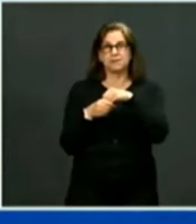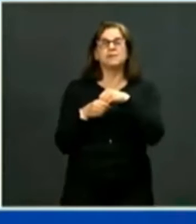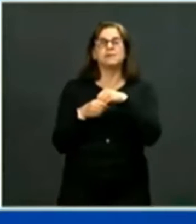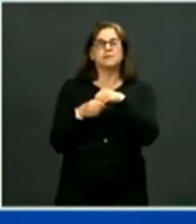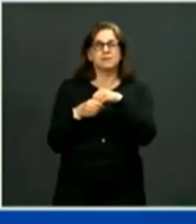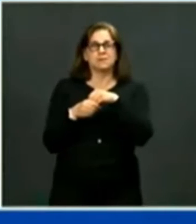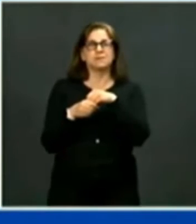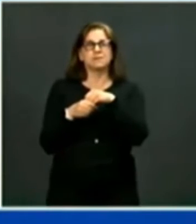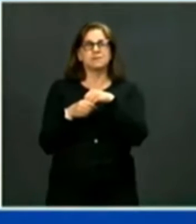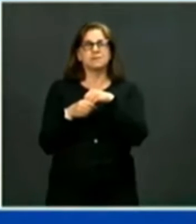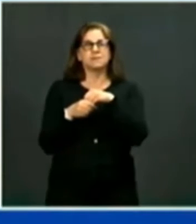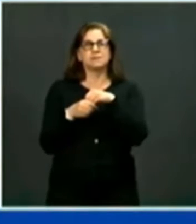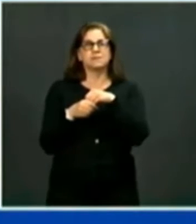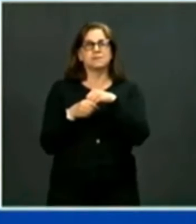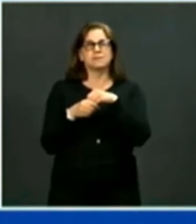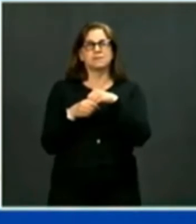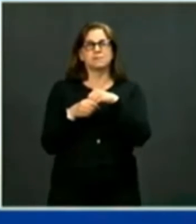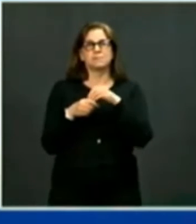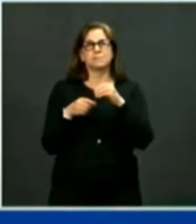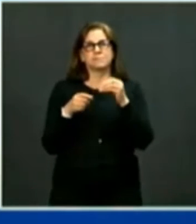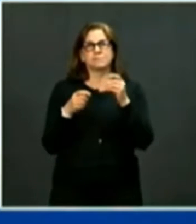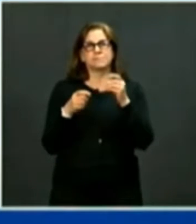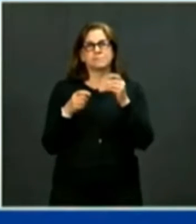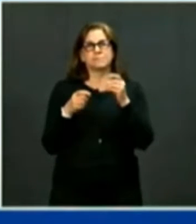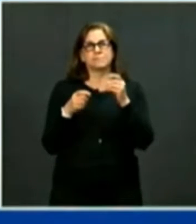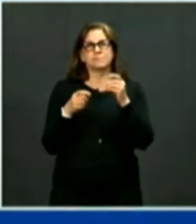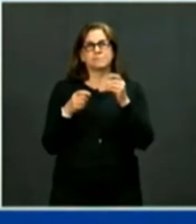Effectively turn it into a short-barreled rifle.